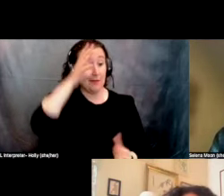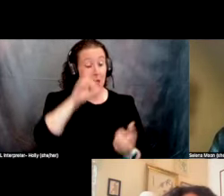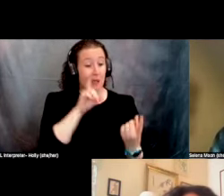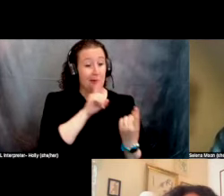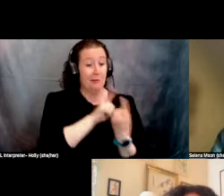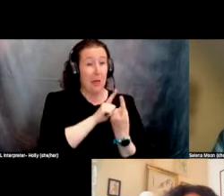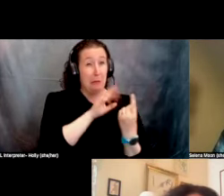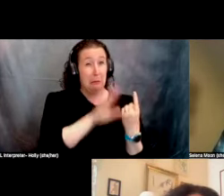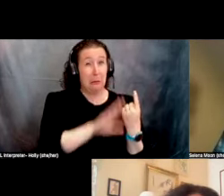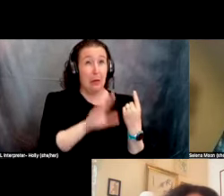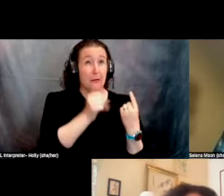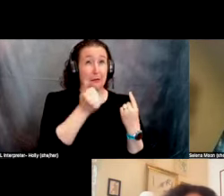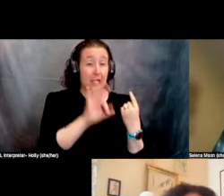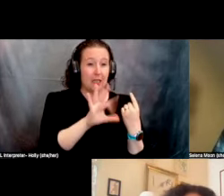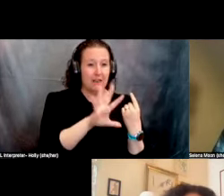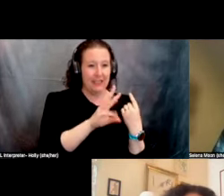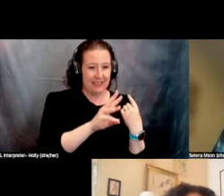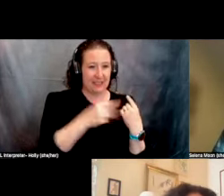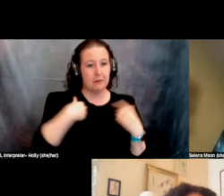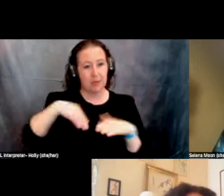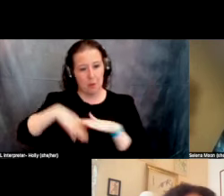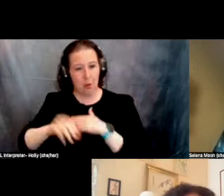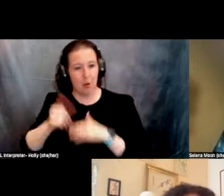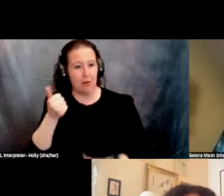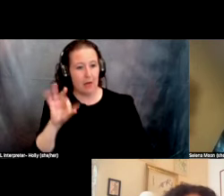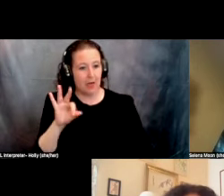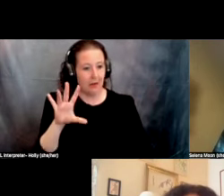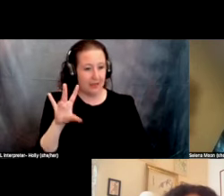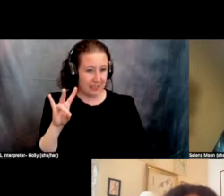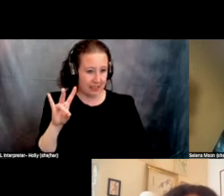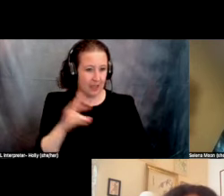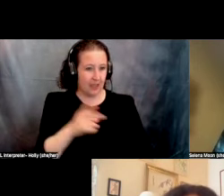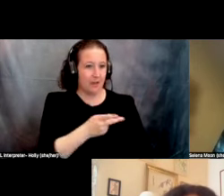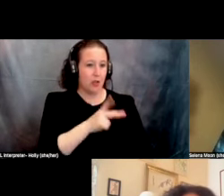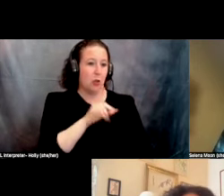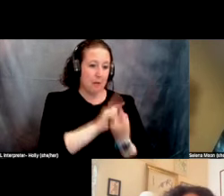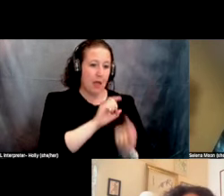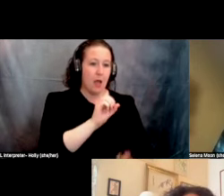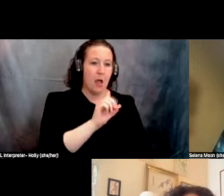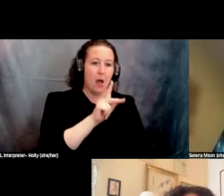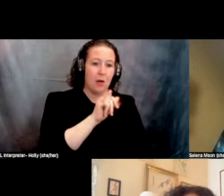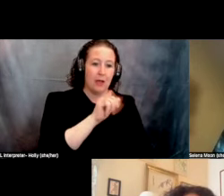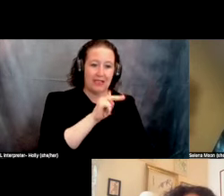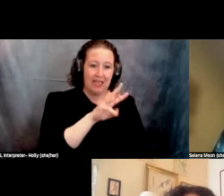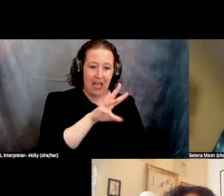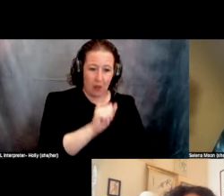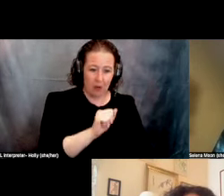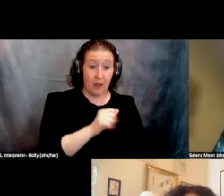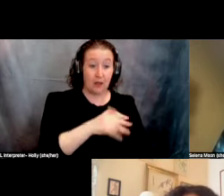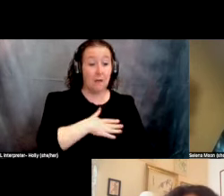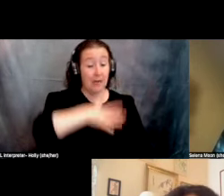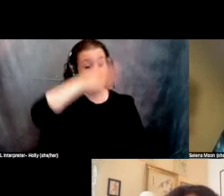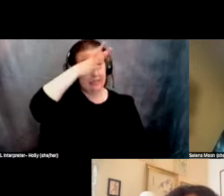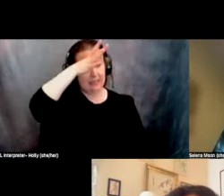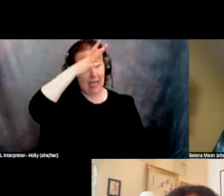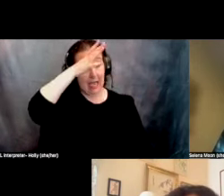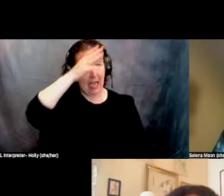around 1956. I was born in 1957 and they met in Okinawa. My dad was a